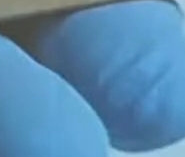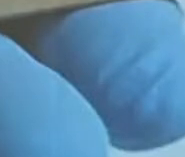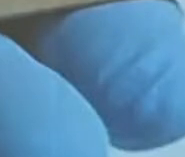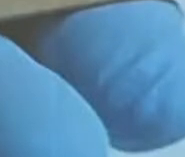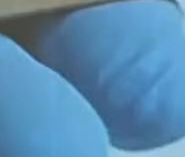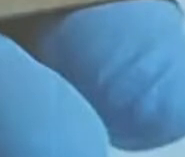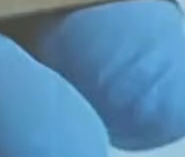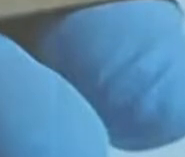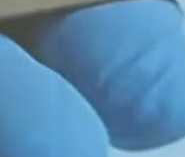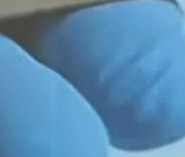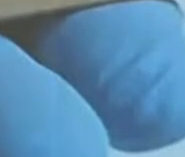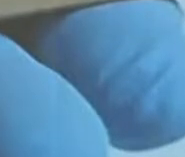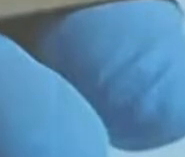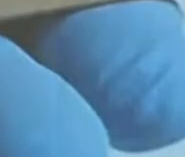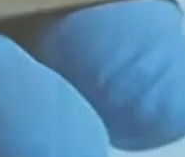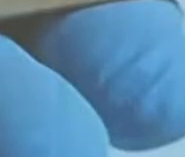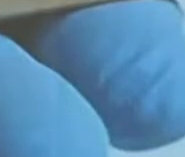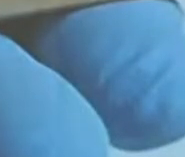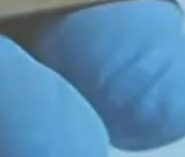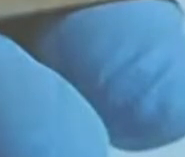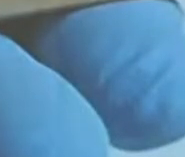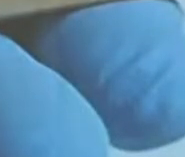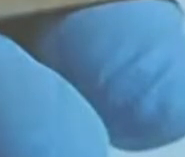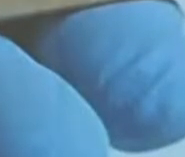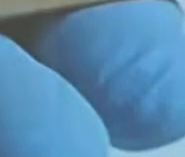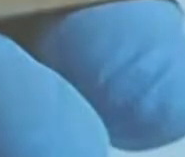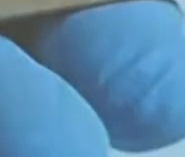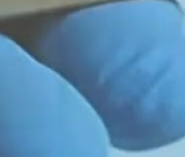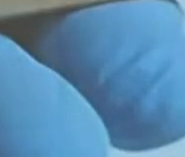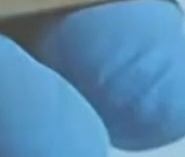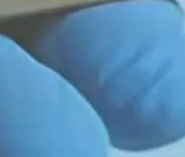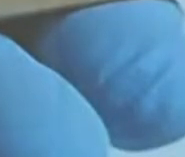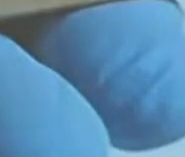deaths, is an indicator of a society's or a nation's well-being and social